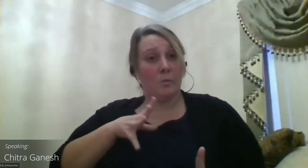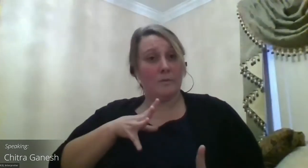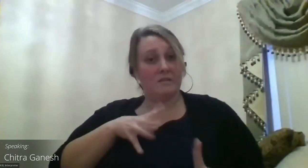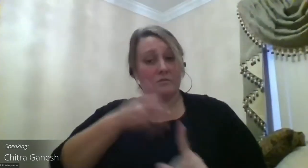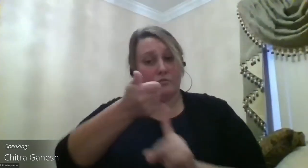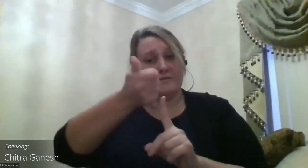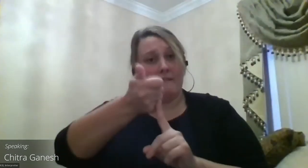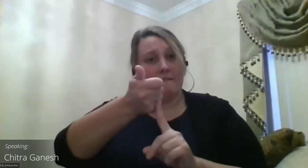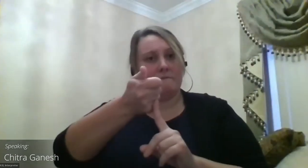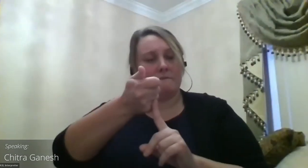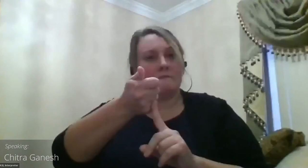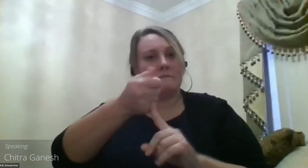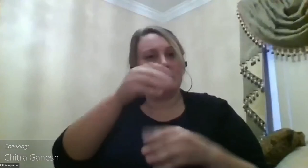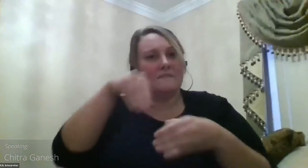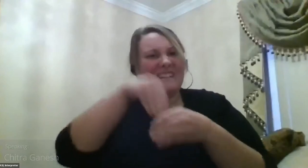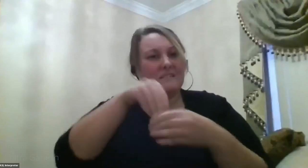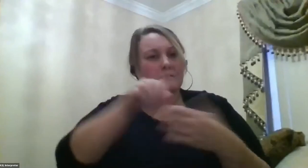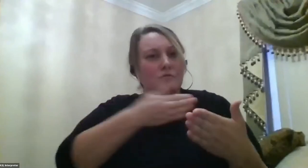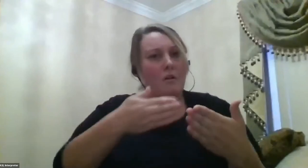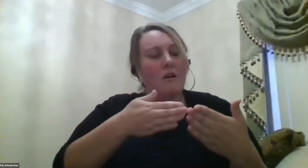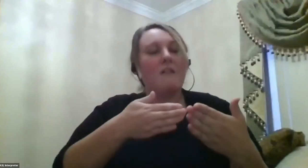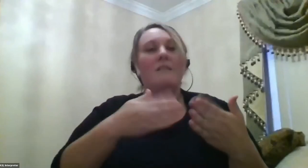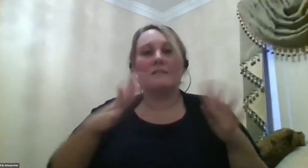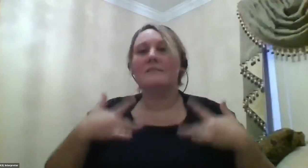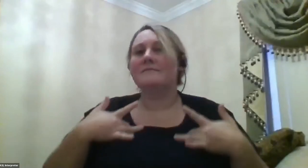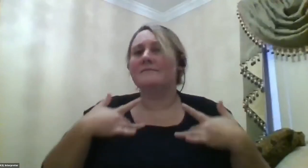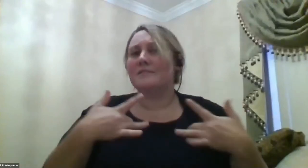she talks about, um,